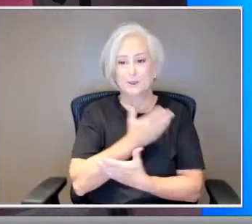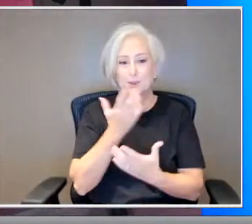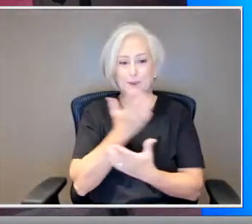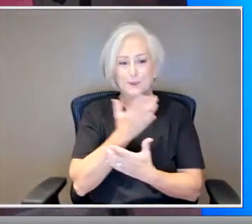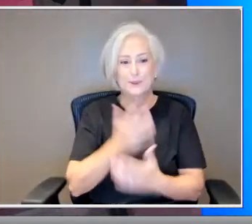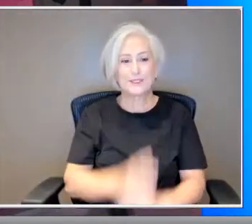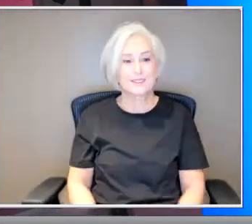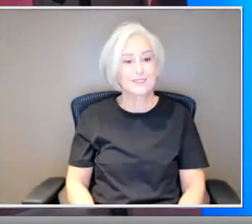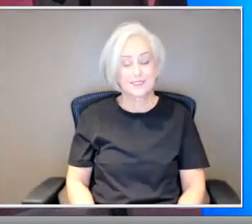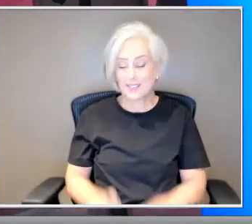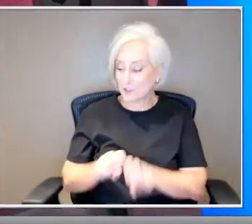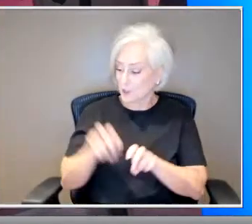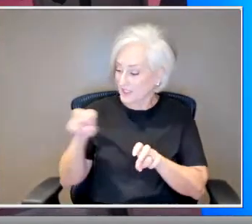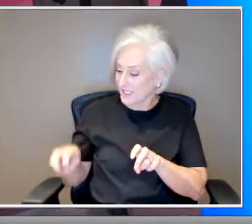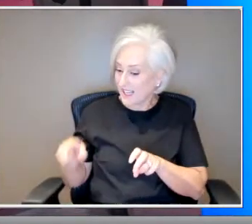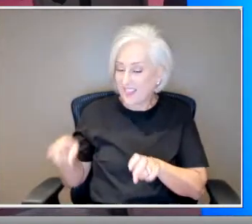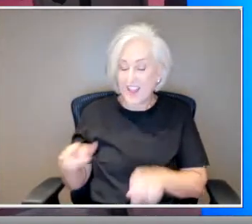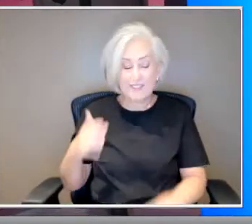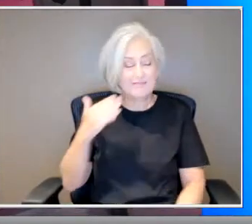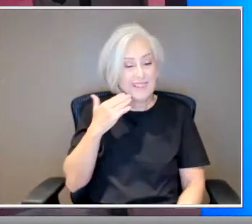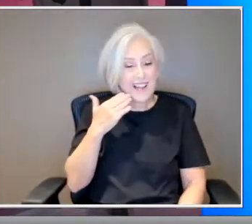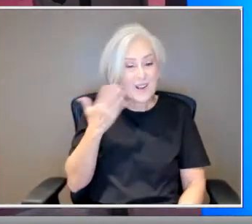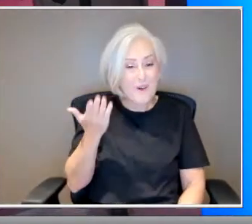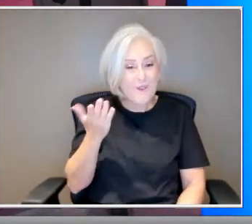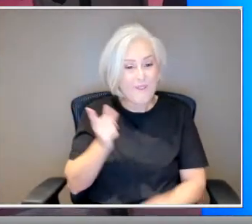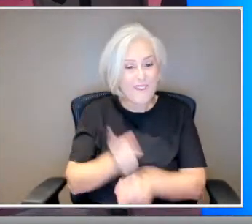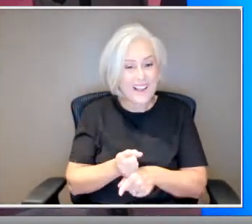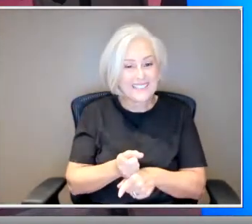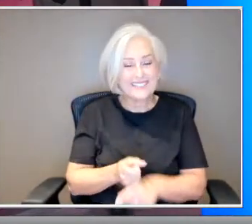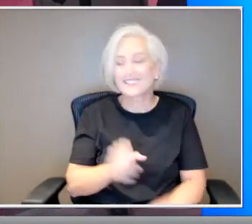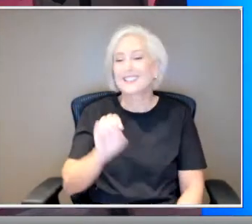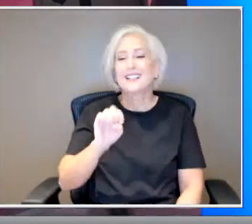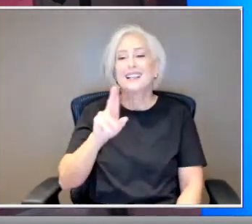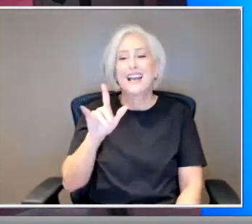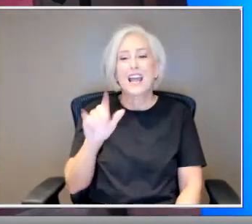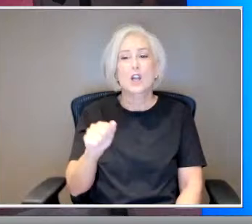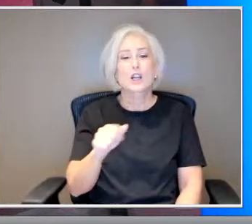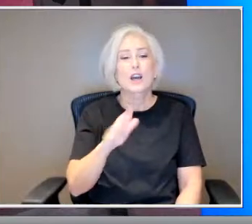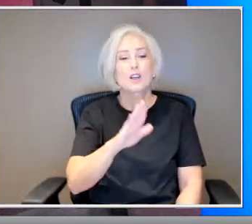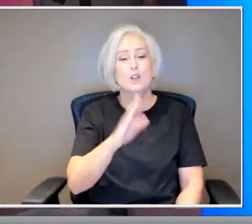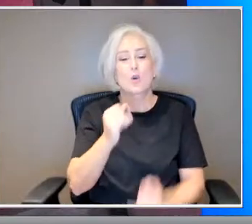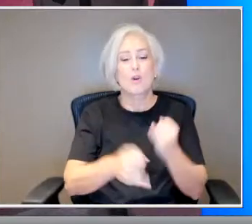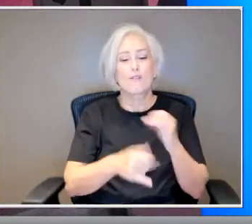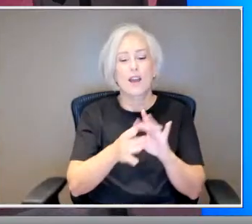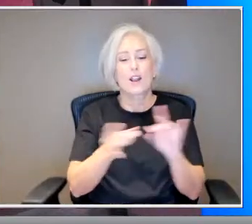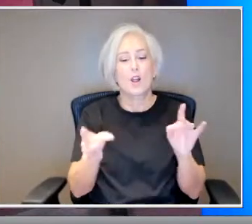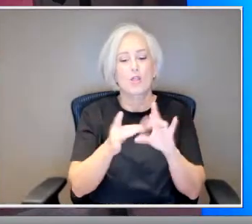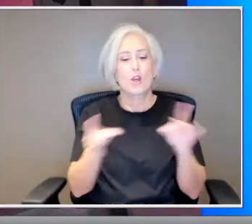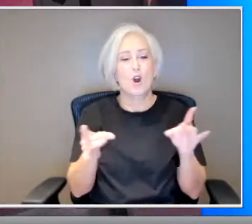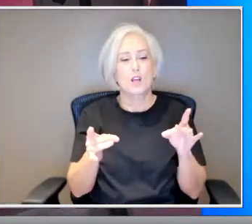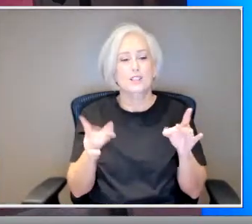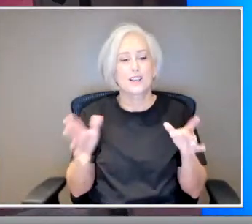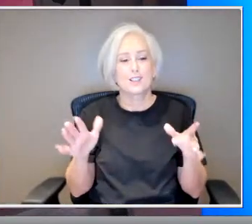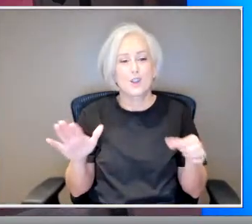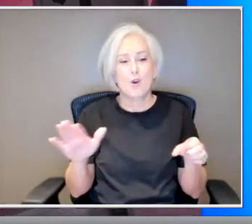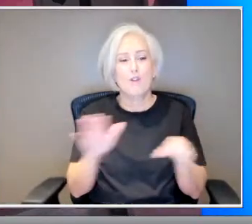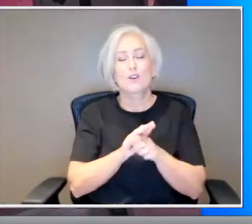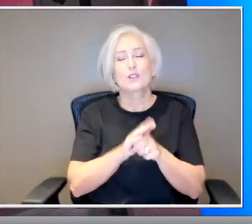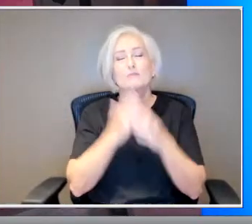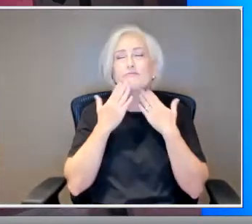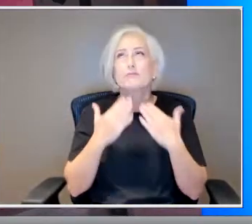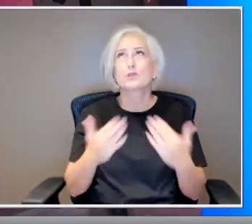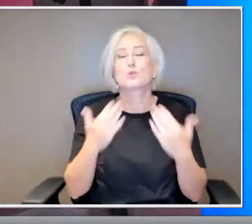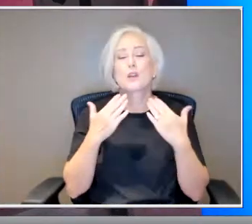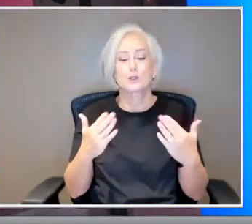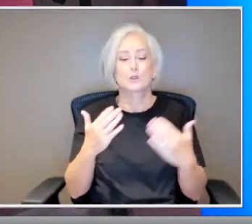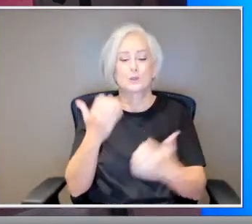know. Oh, I know. And I know. Yeah. Erica, that brings me to you and your final thoughts. You're so full of gratitude. Anytime you talk